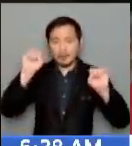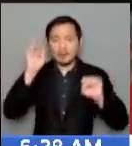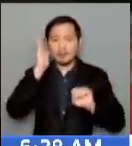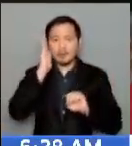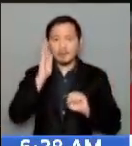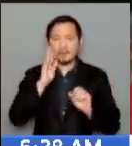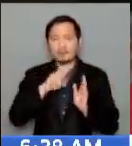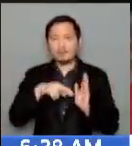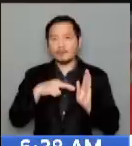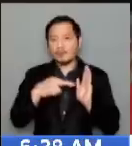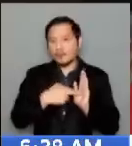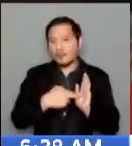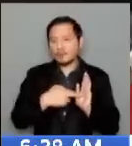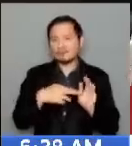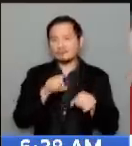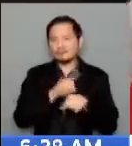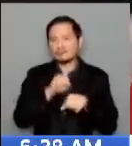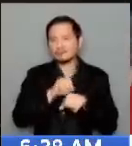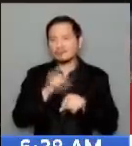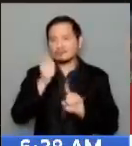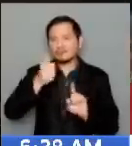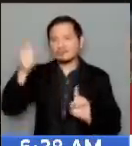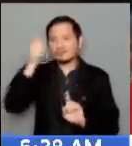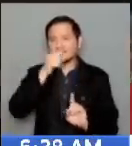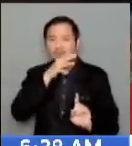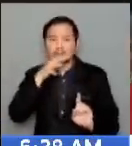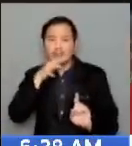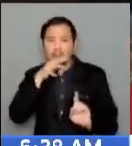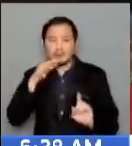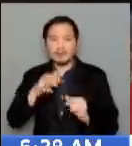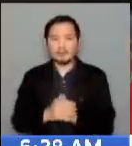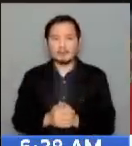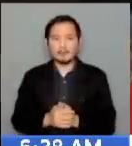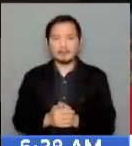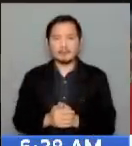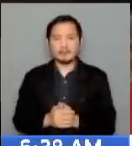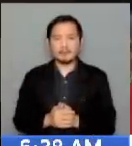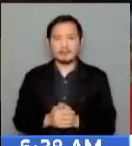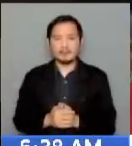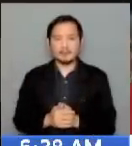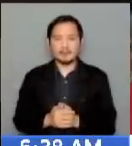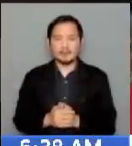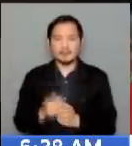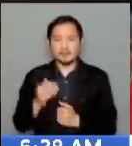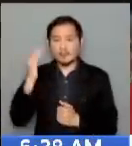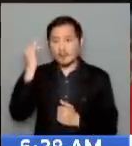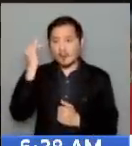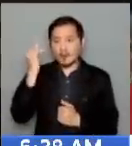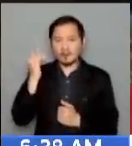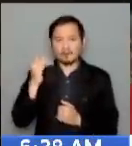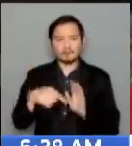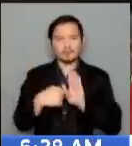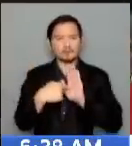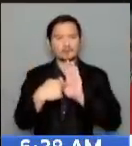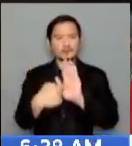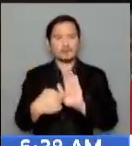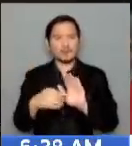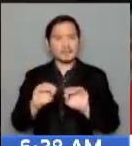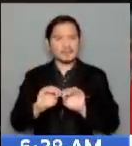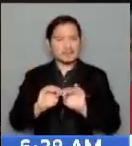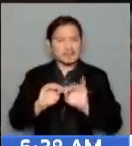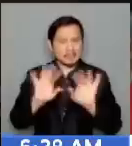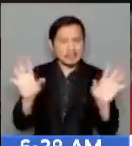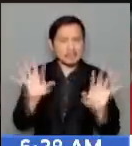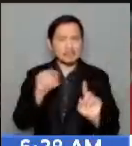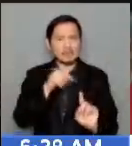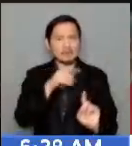so that not only to make it clear to everyone what a high priority we put